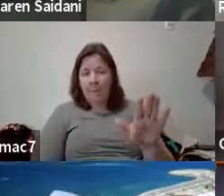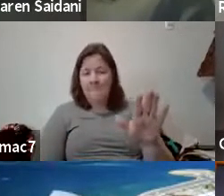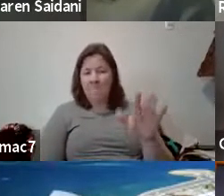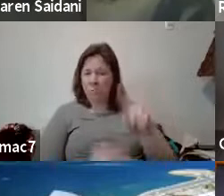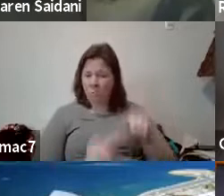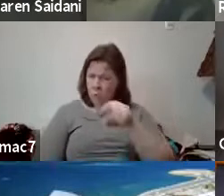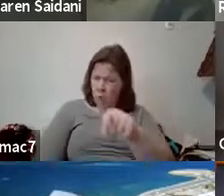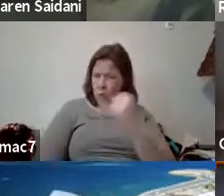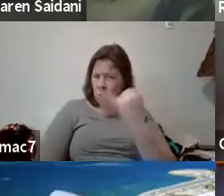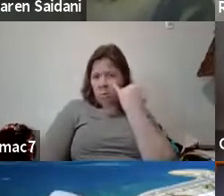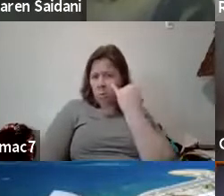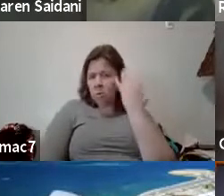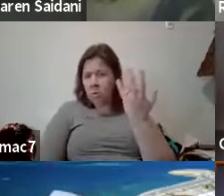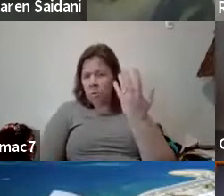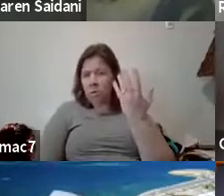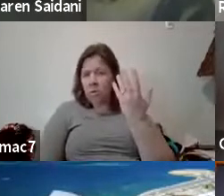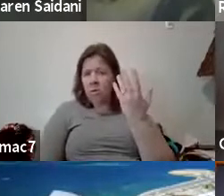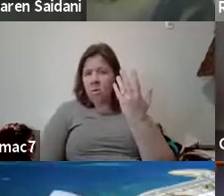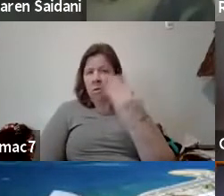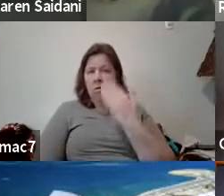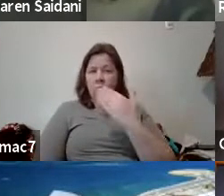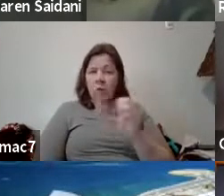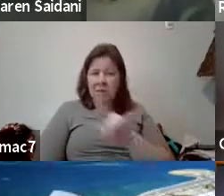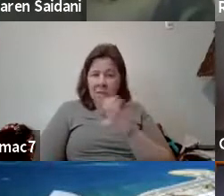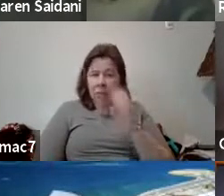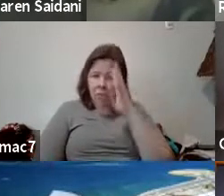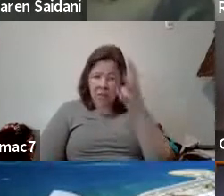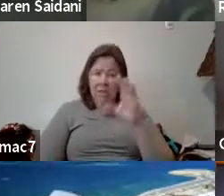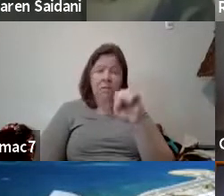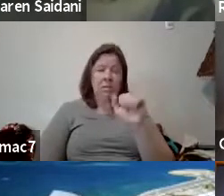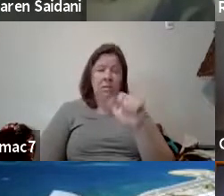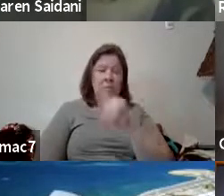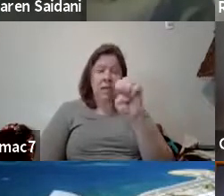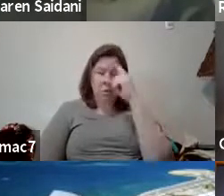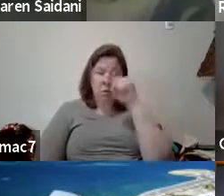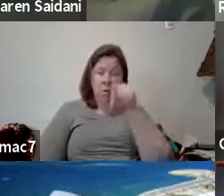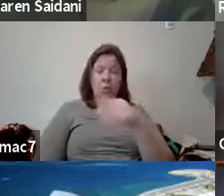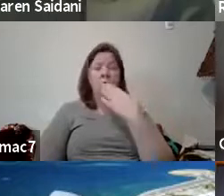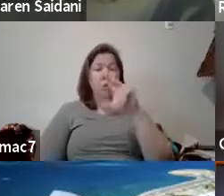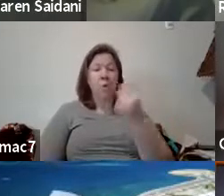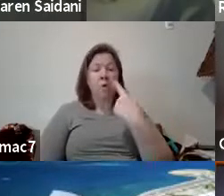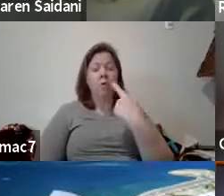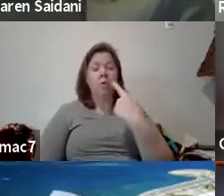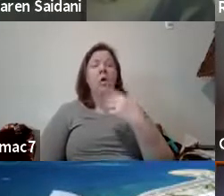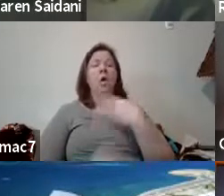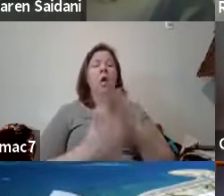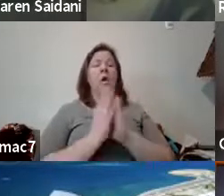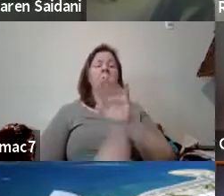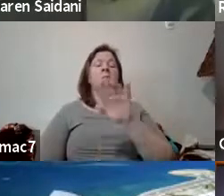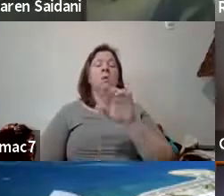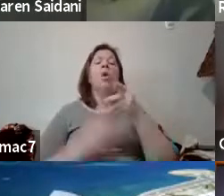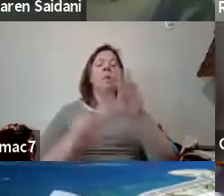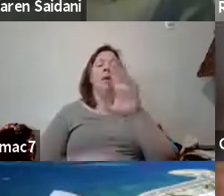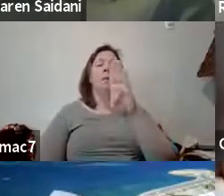you, create sales for you? That's a great question, and I'm going to let Dr. Bill answer